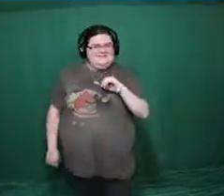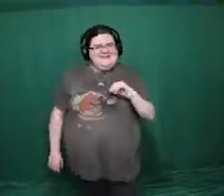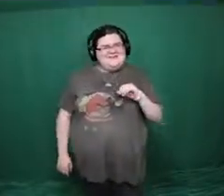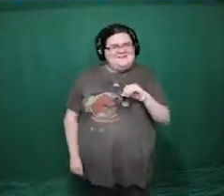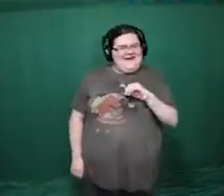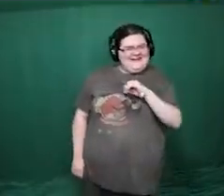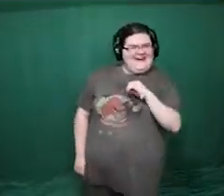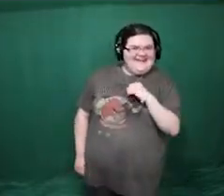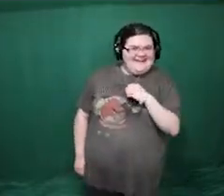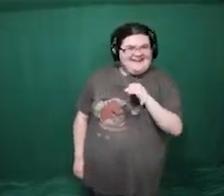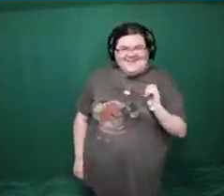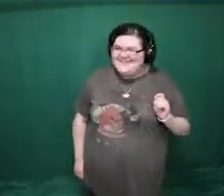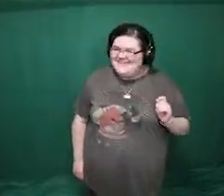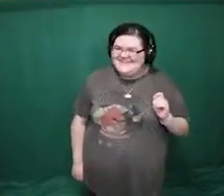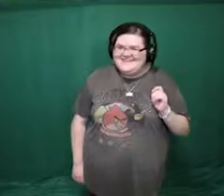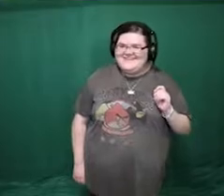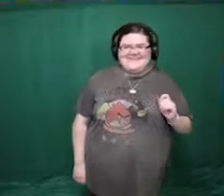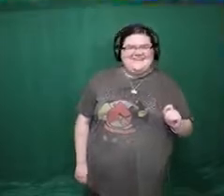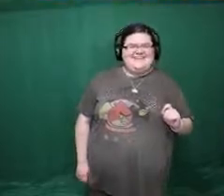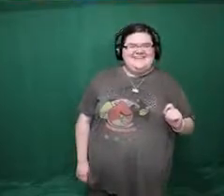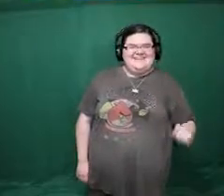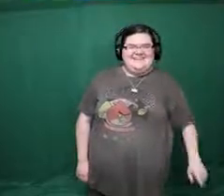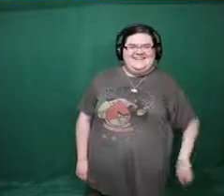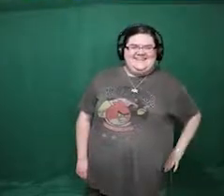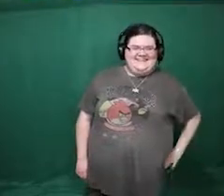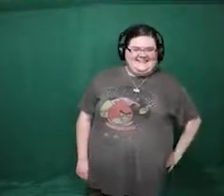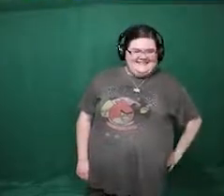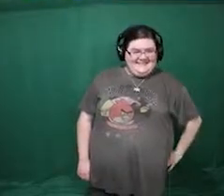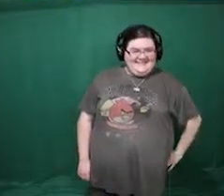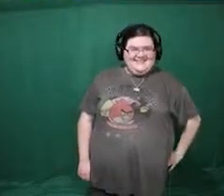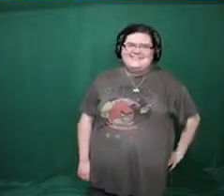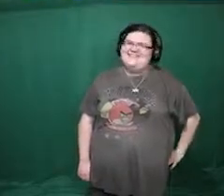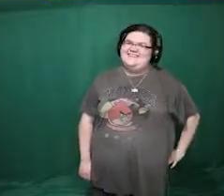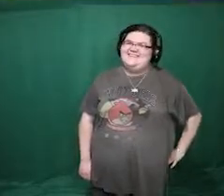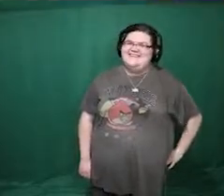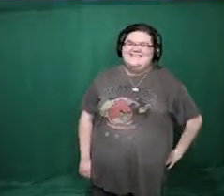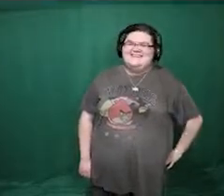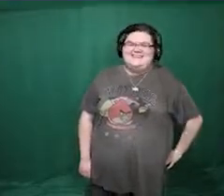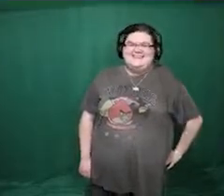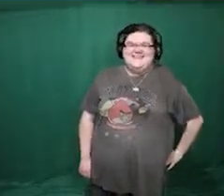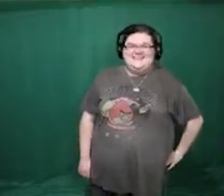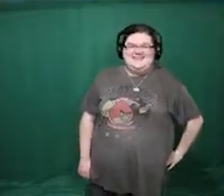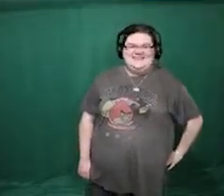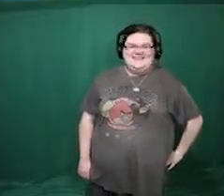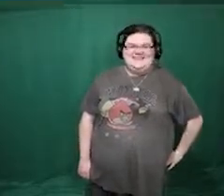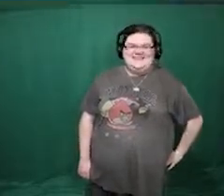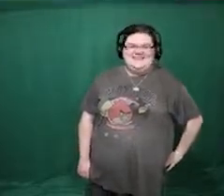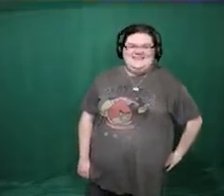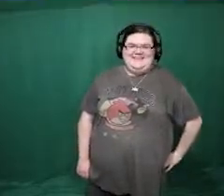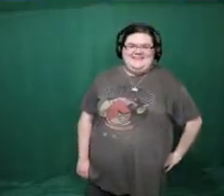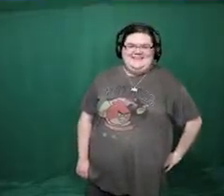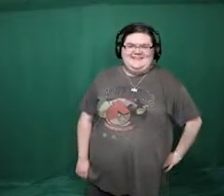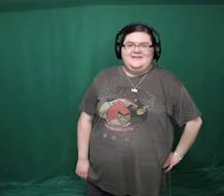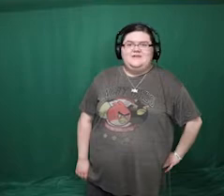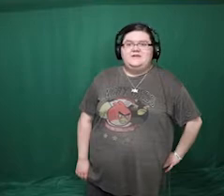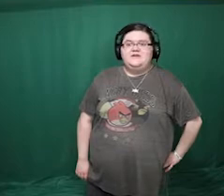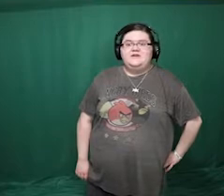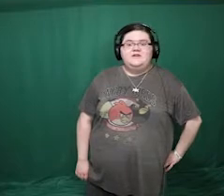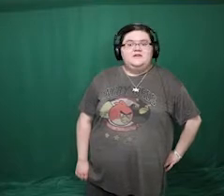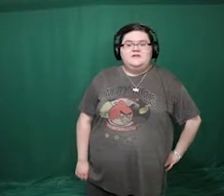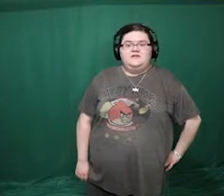Is Iman back at it? Qual, and there's JJ Qual? Yes. I hate the word Qual, but it's in my head now.